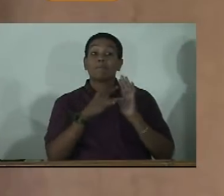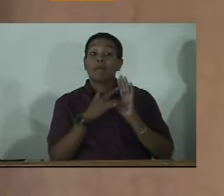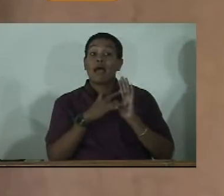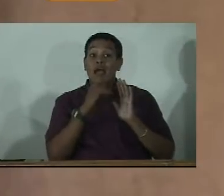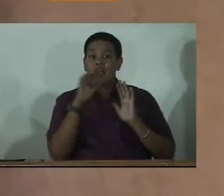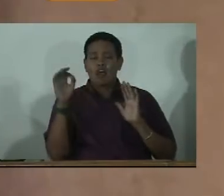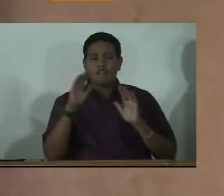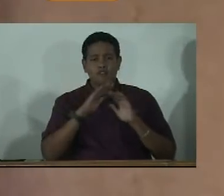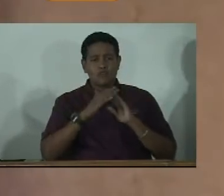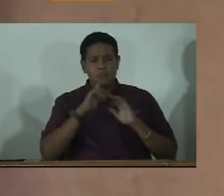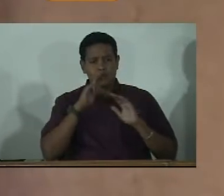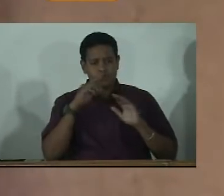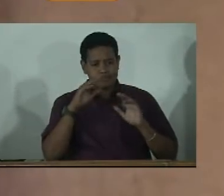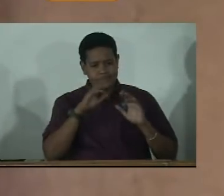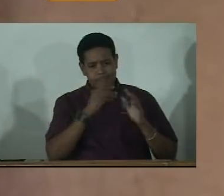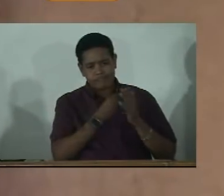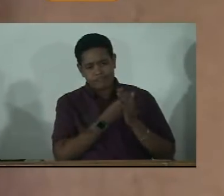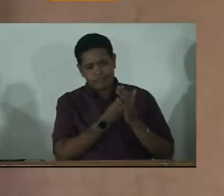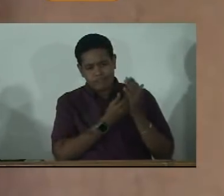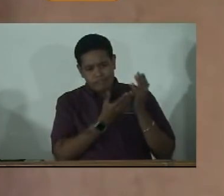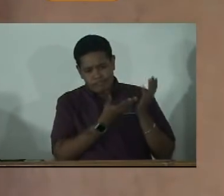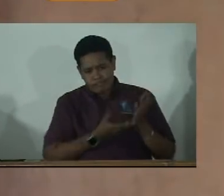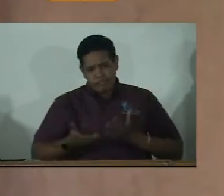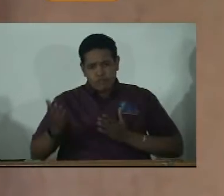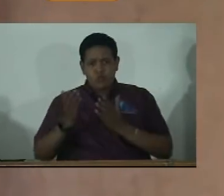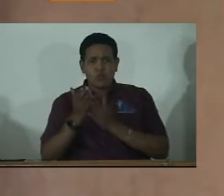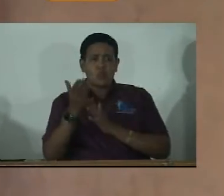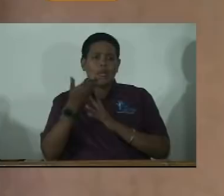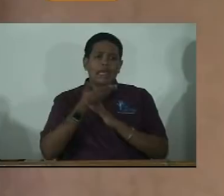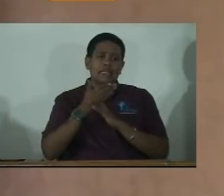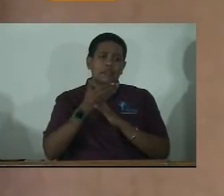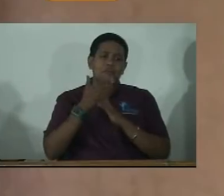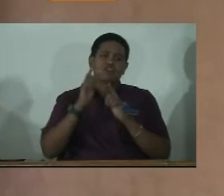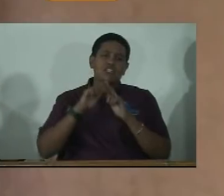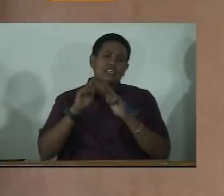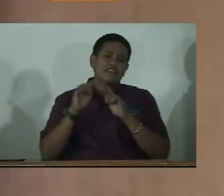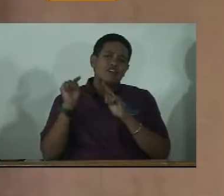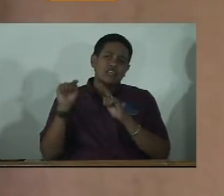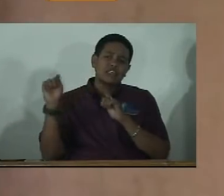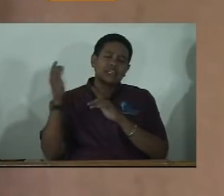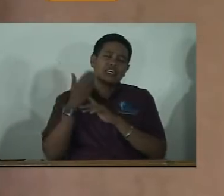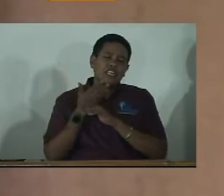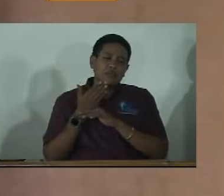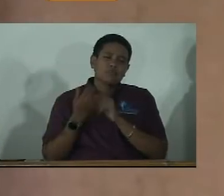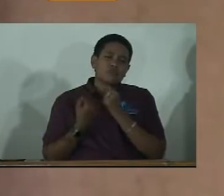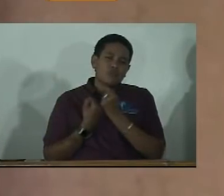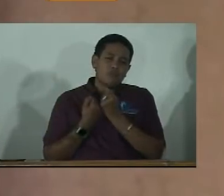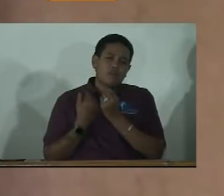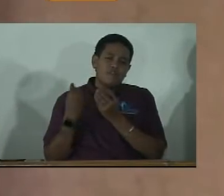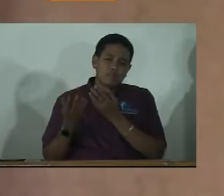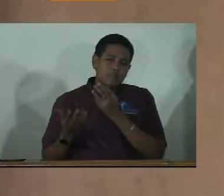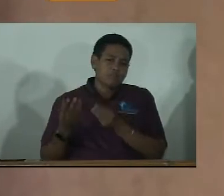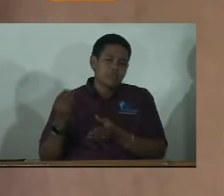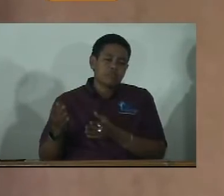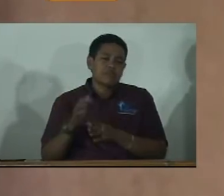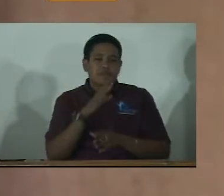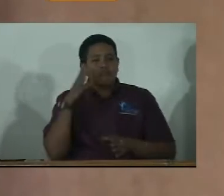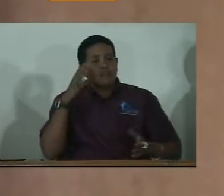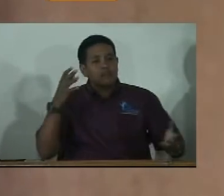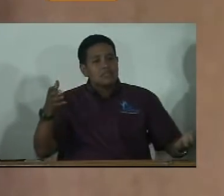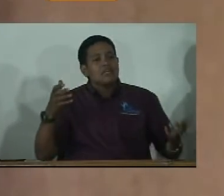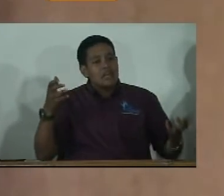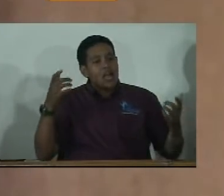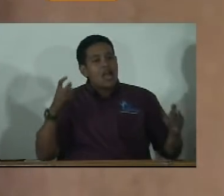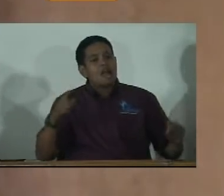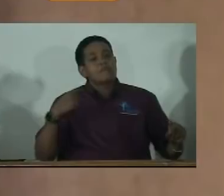wholesales funds through intermediaries, various intermediaries to farmers. And